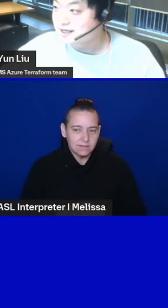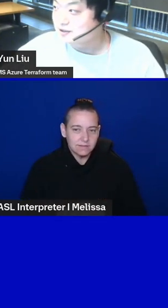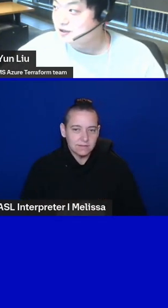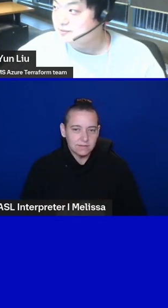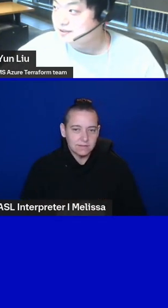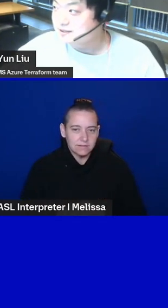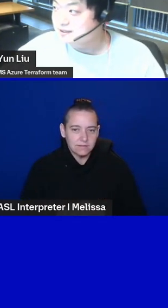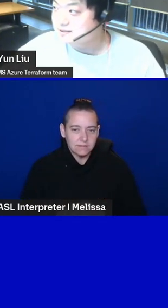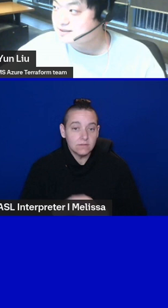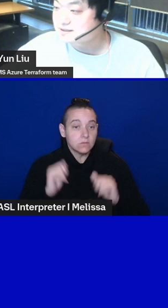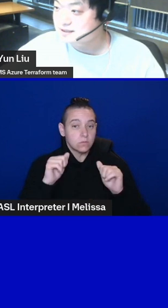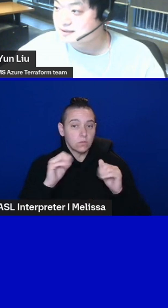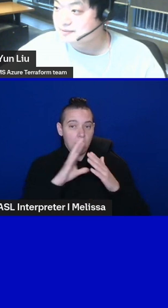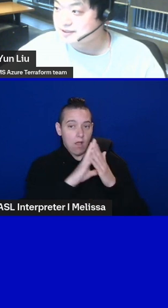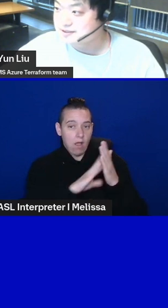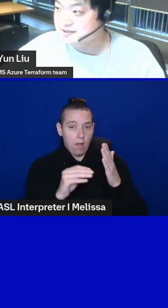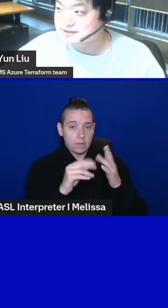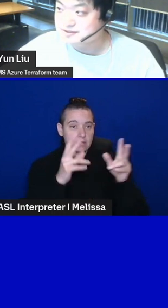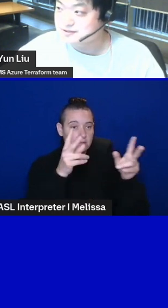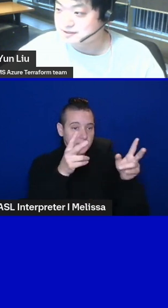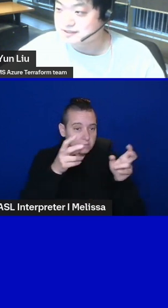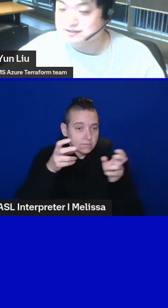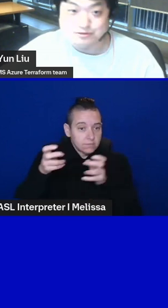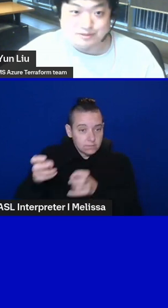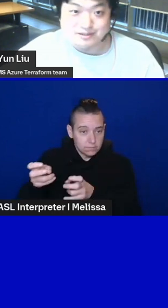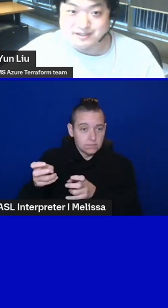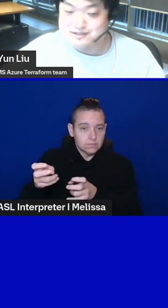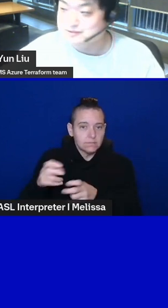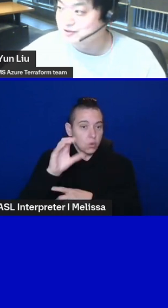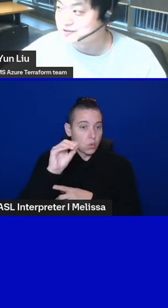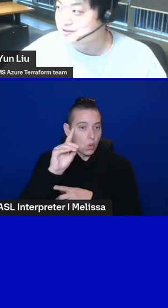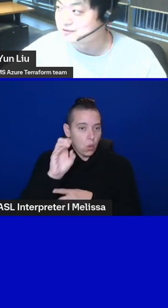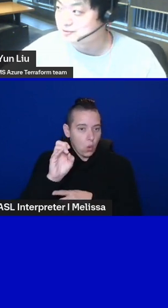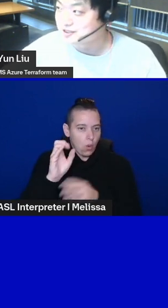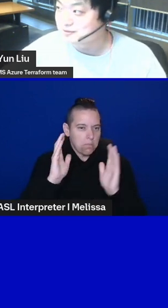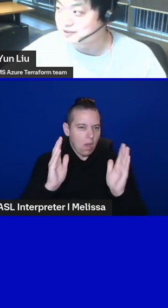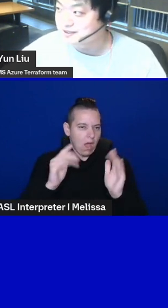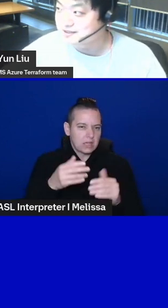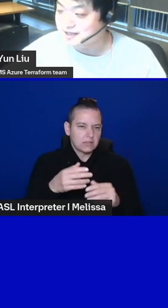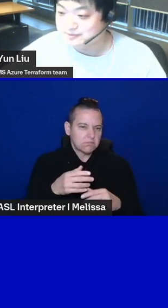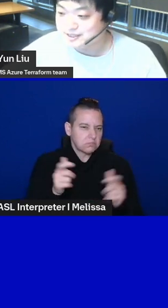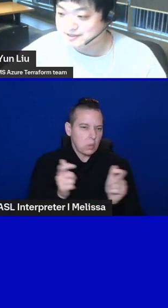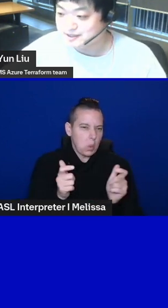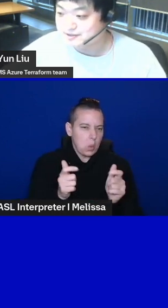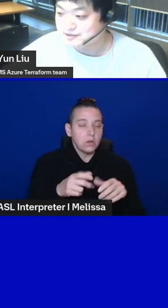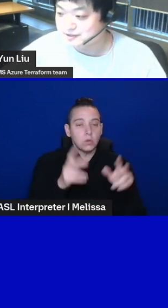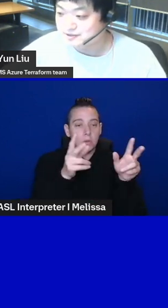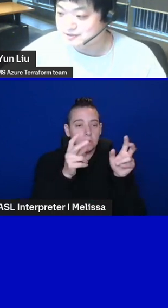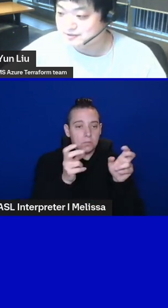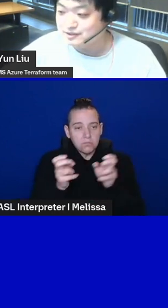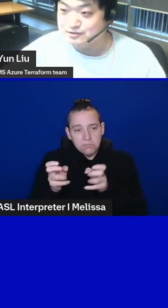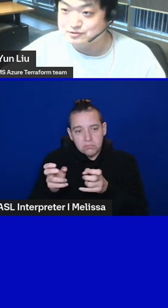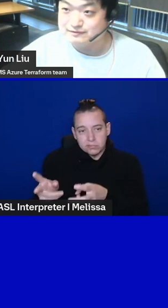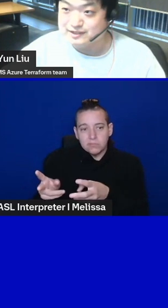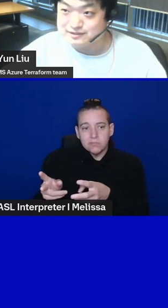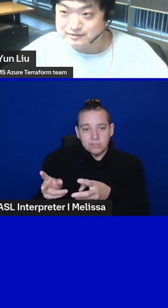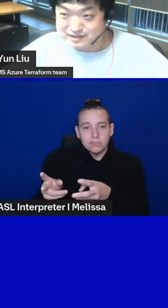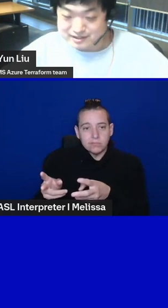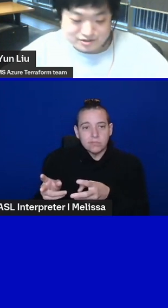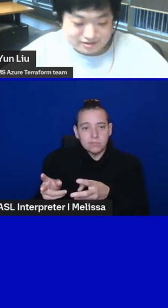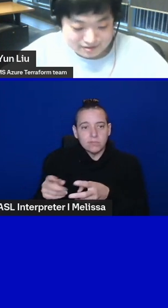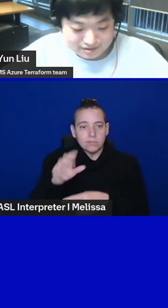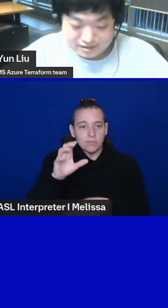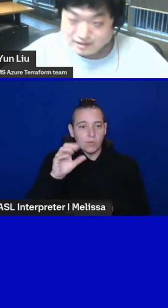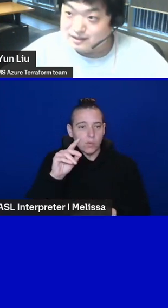We can copy this because this code block is small. So we copy this and paste it into a VS